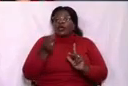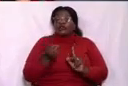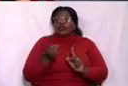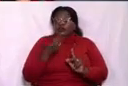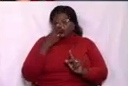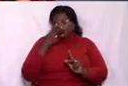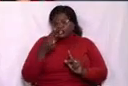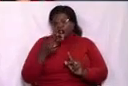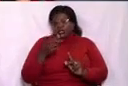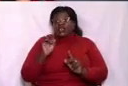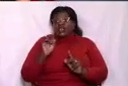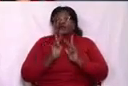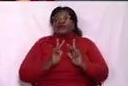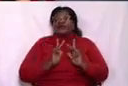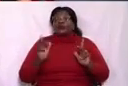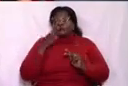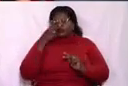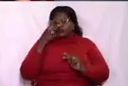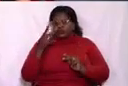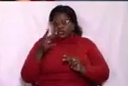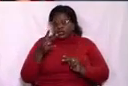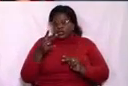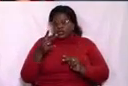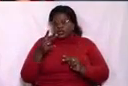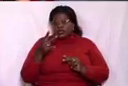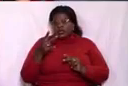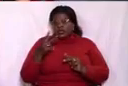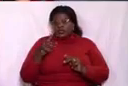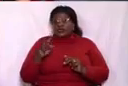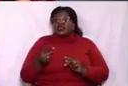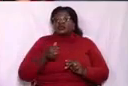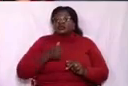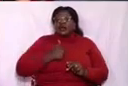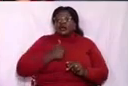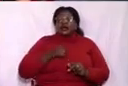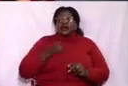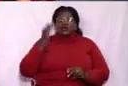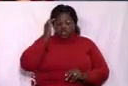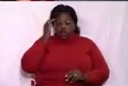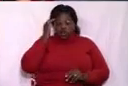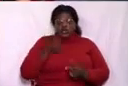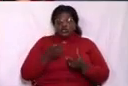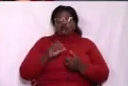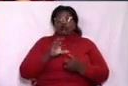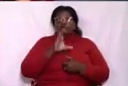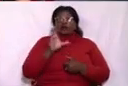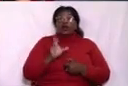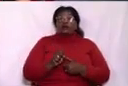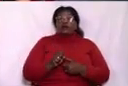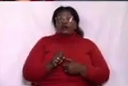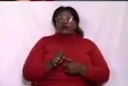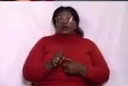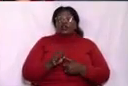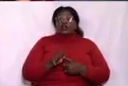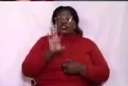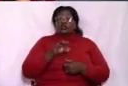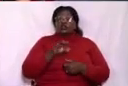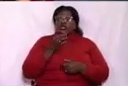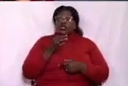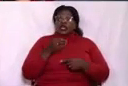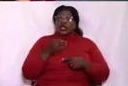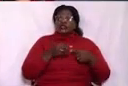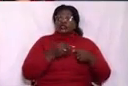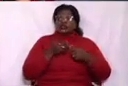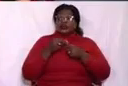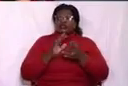my product, they'll know it's an Afroprint product. So creating a unique item